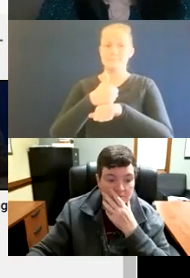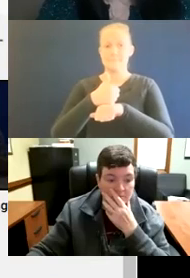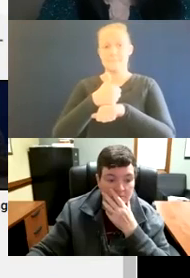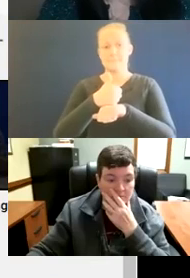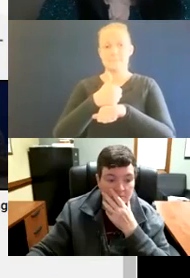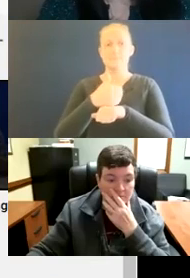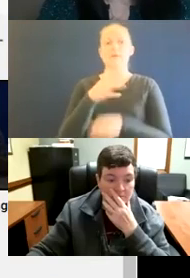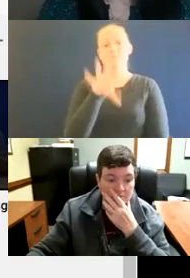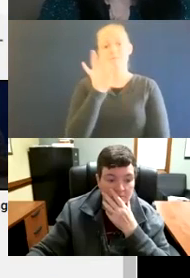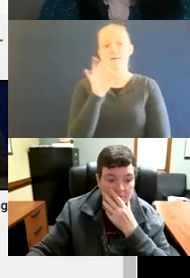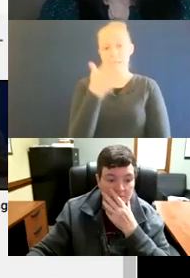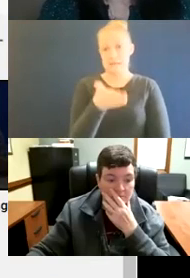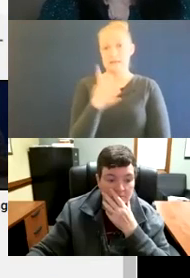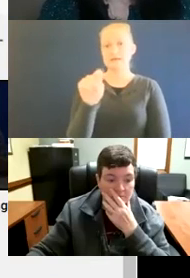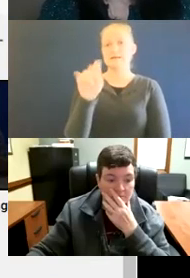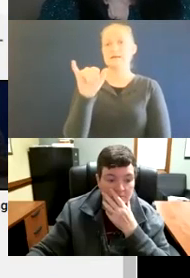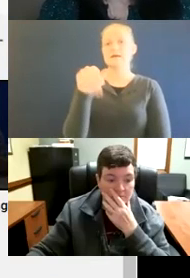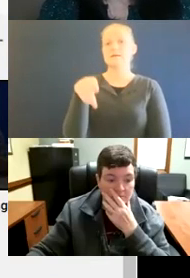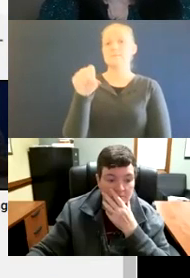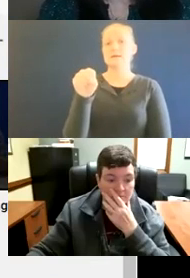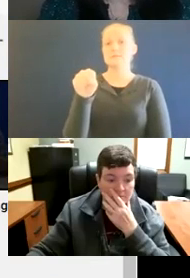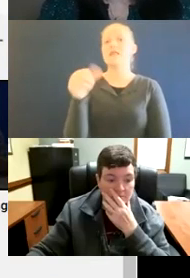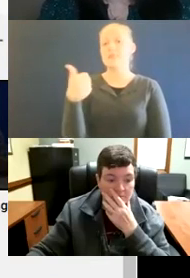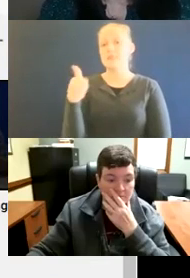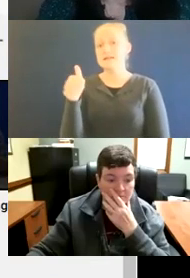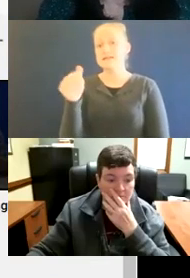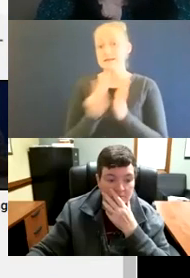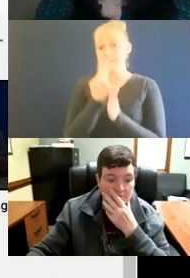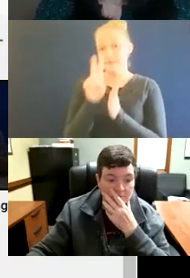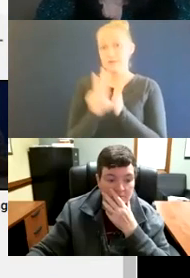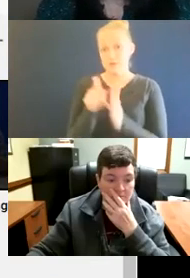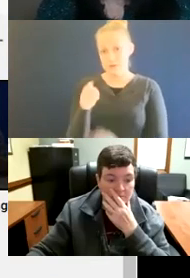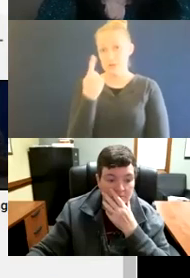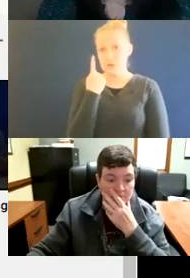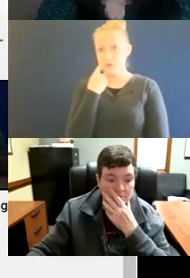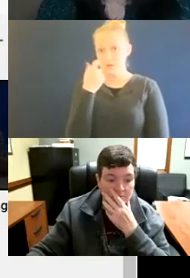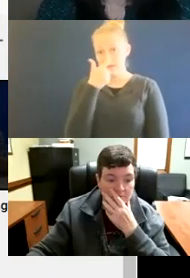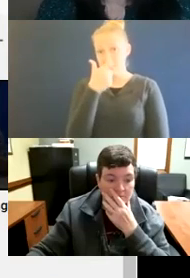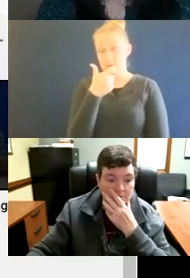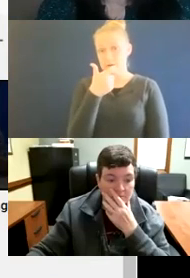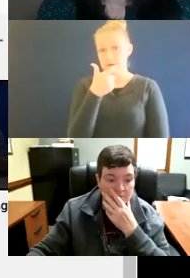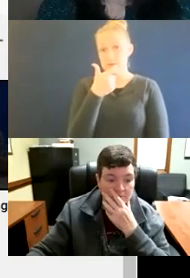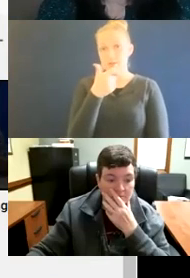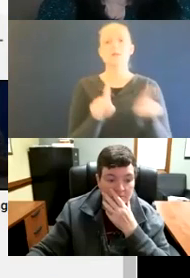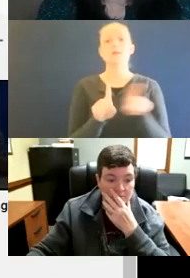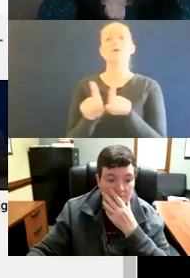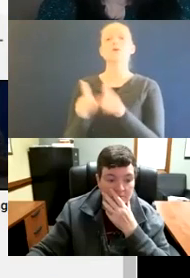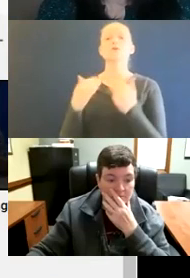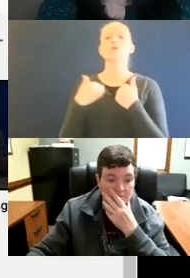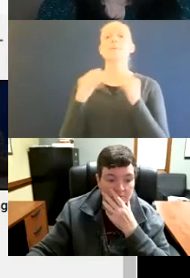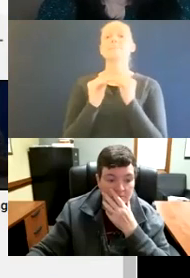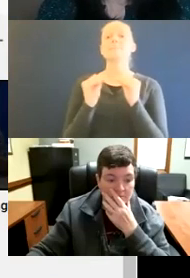here they are, the tips for AAC, the 10 videos, the ones that you saw of Monica, and you can feel free to share those. There are also quite a few videos